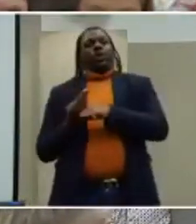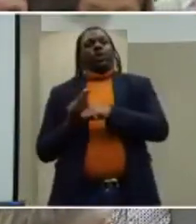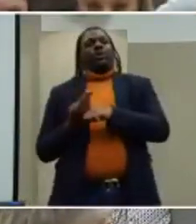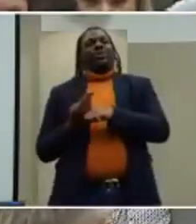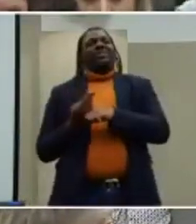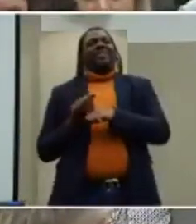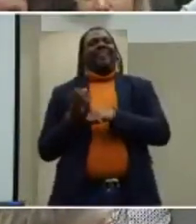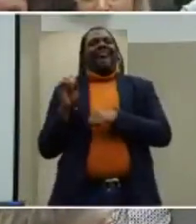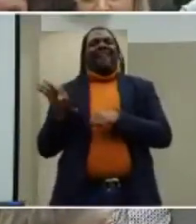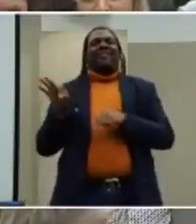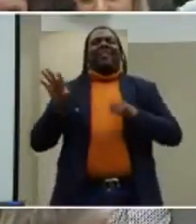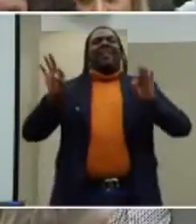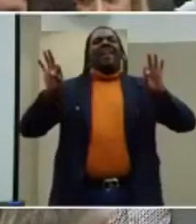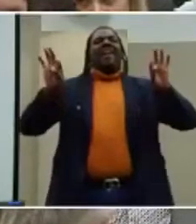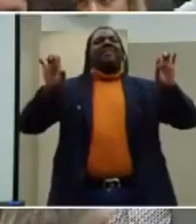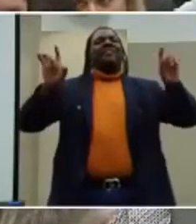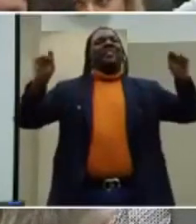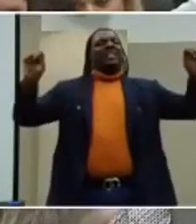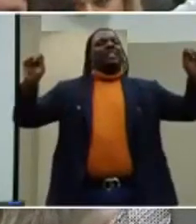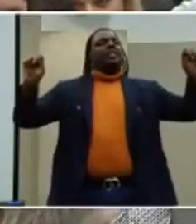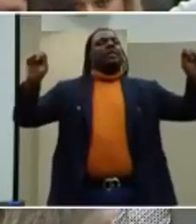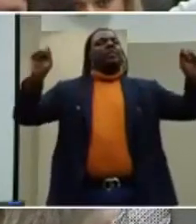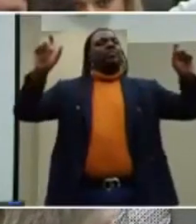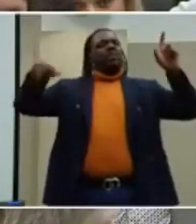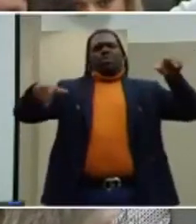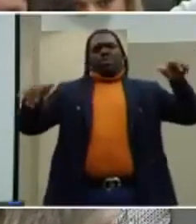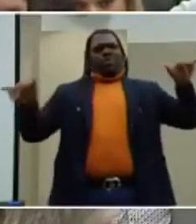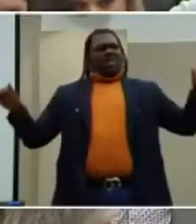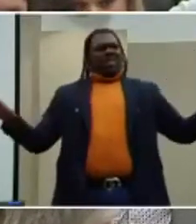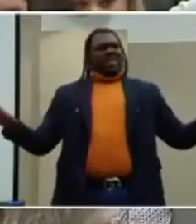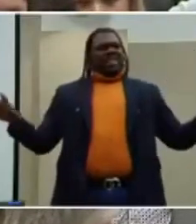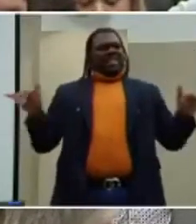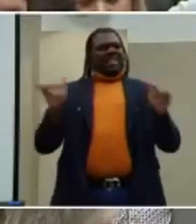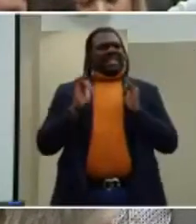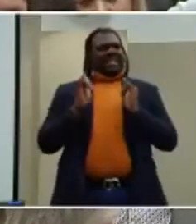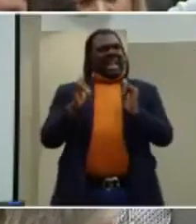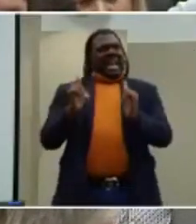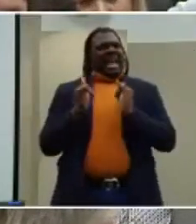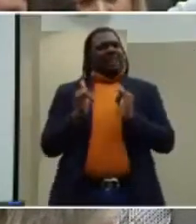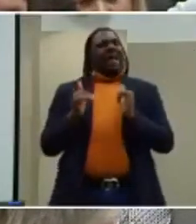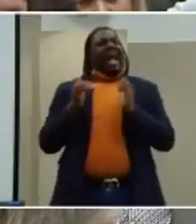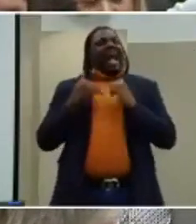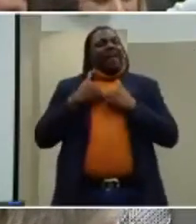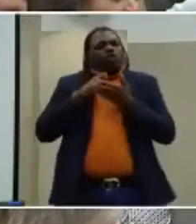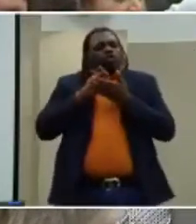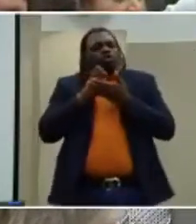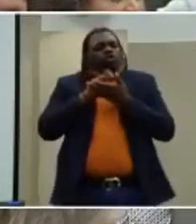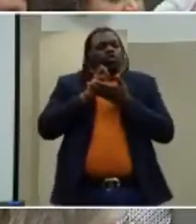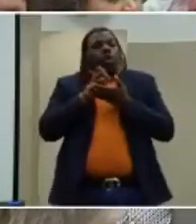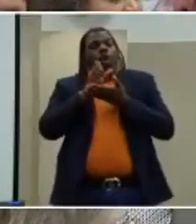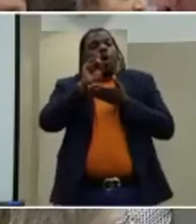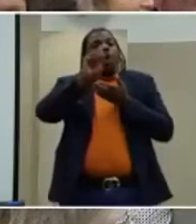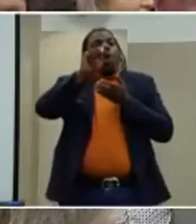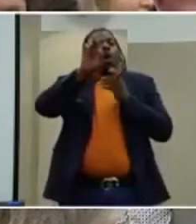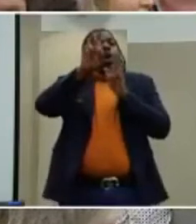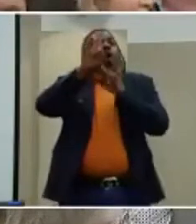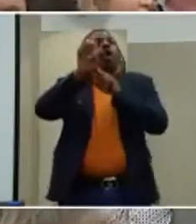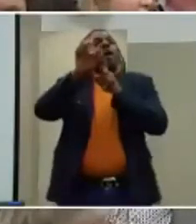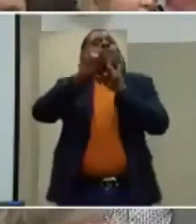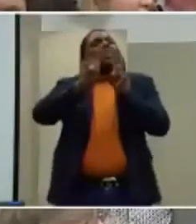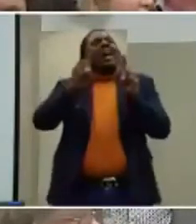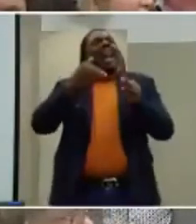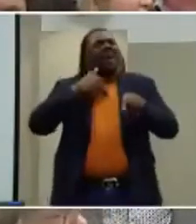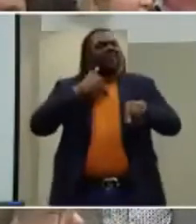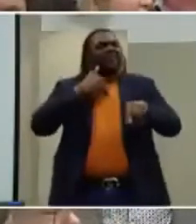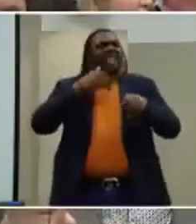but a lot of times people like me who had a stroke both have issues with their walking and also issues with